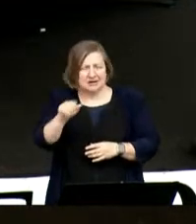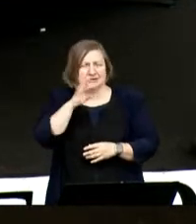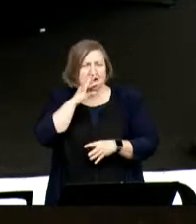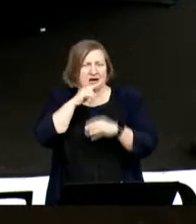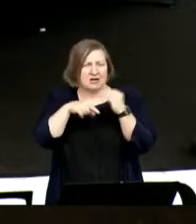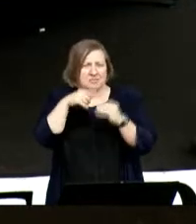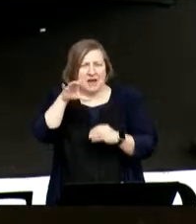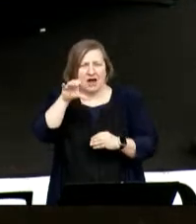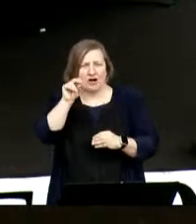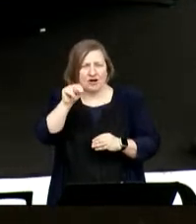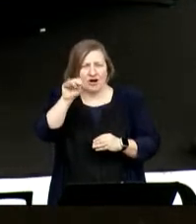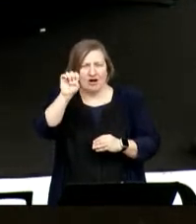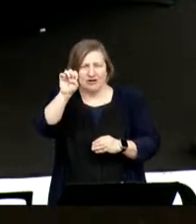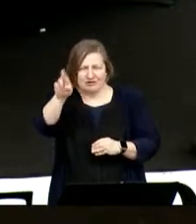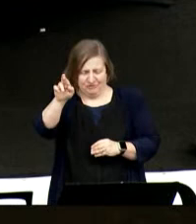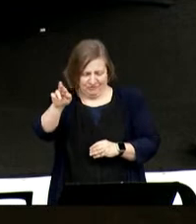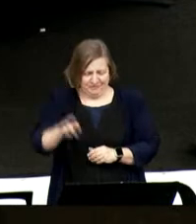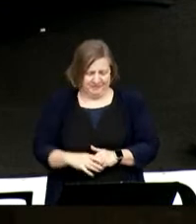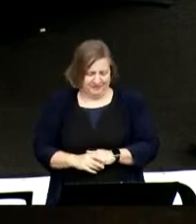Connor.